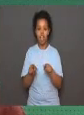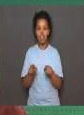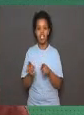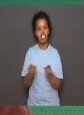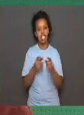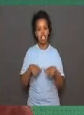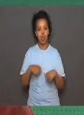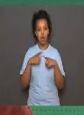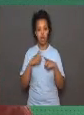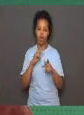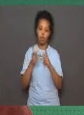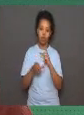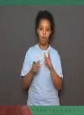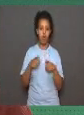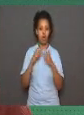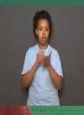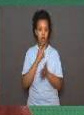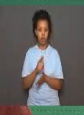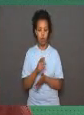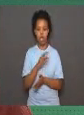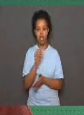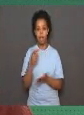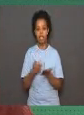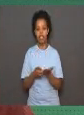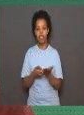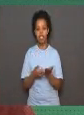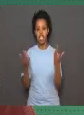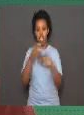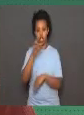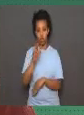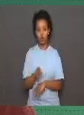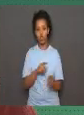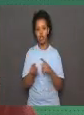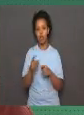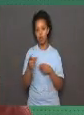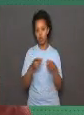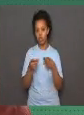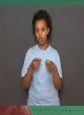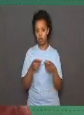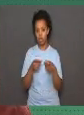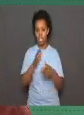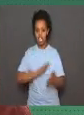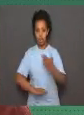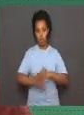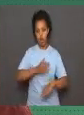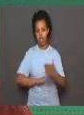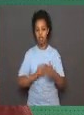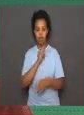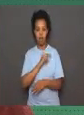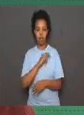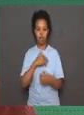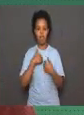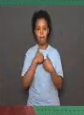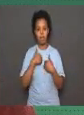Changes in the light to dark ratio of the seasons control reproductive behavior in